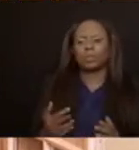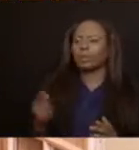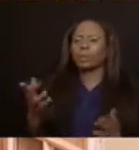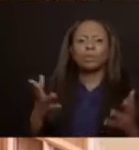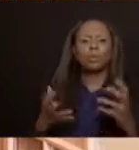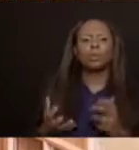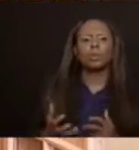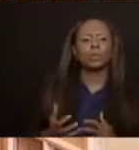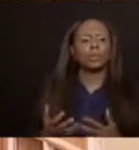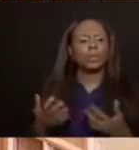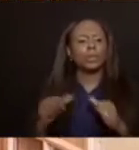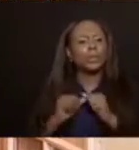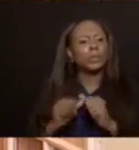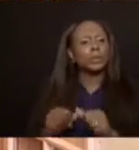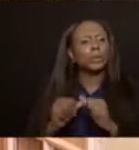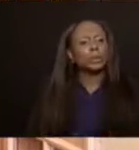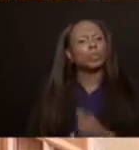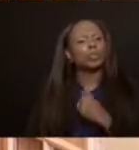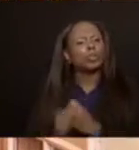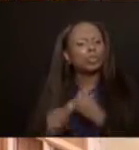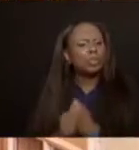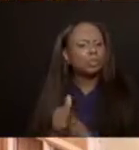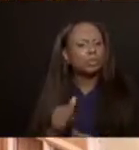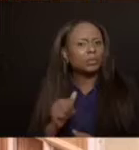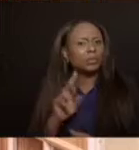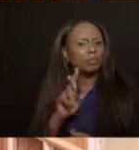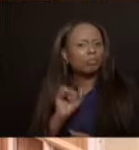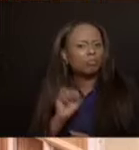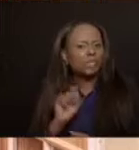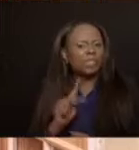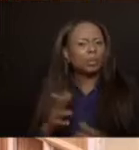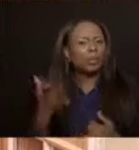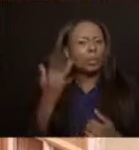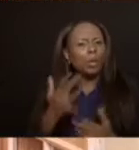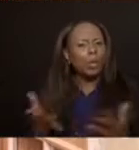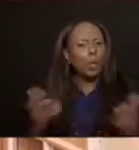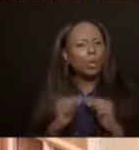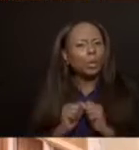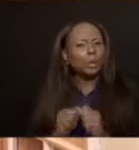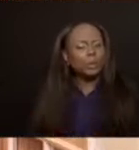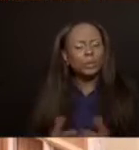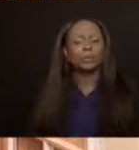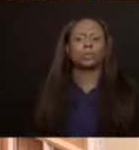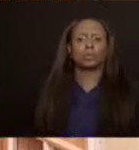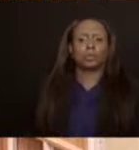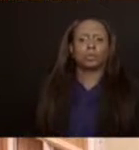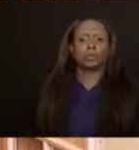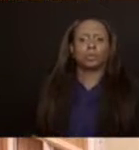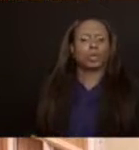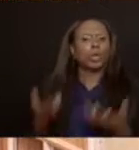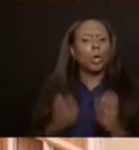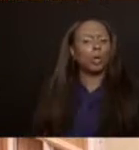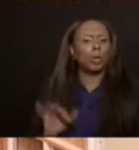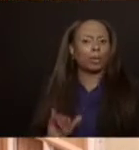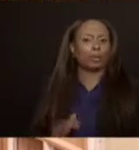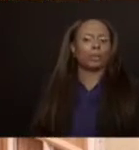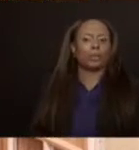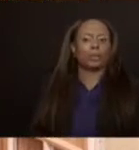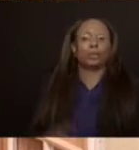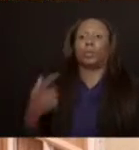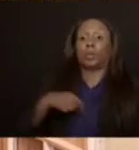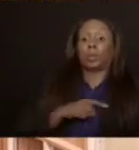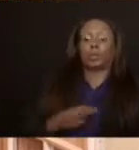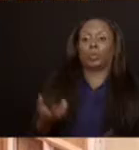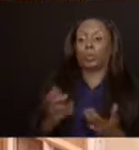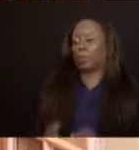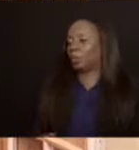putting themselves at risk in circumstances where persons coming at them too may well be exposed to the virus. We do not want